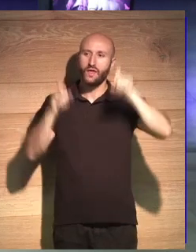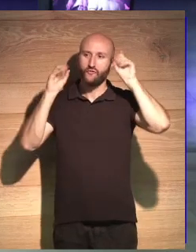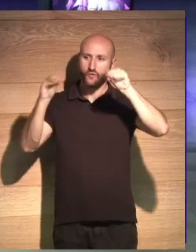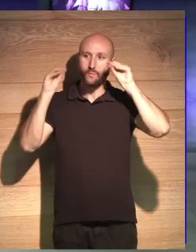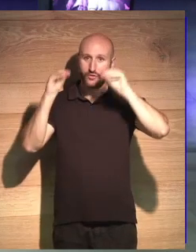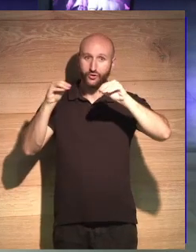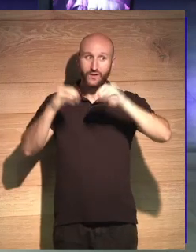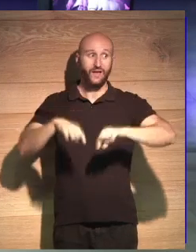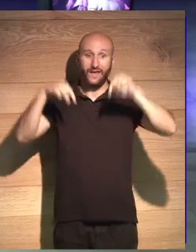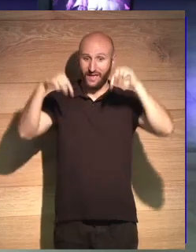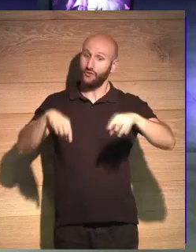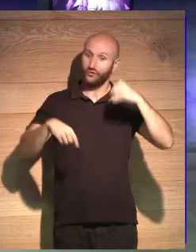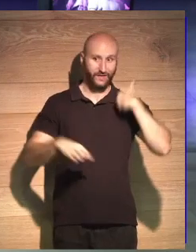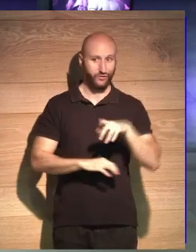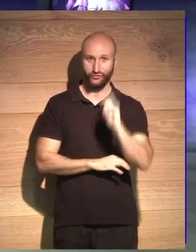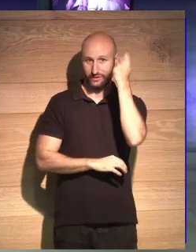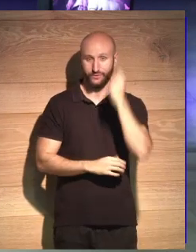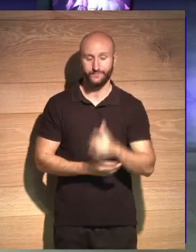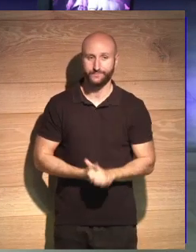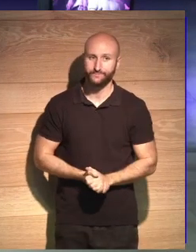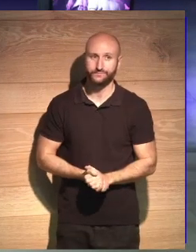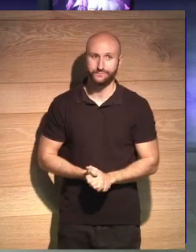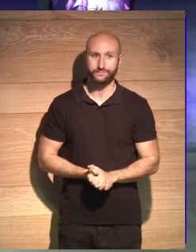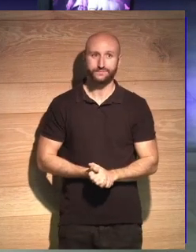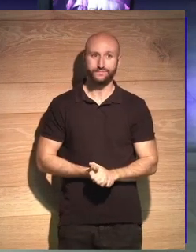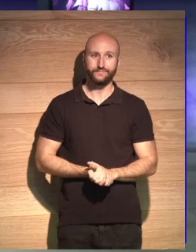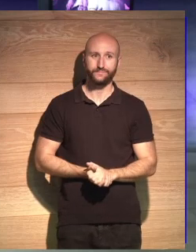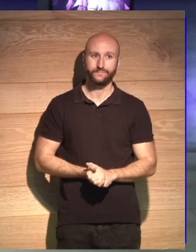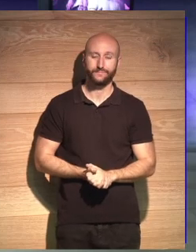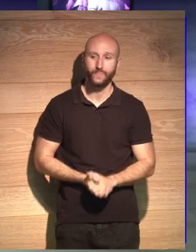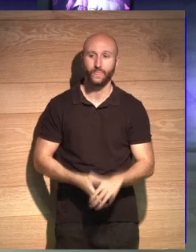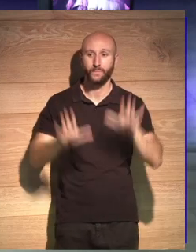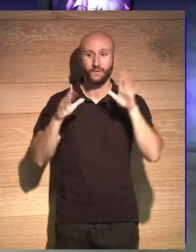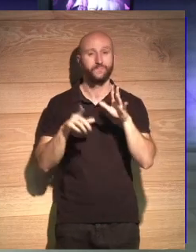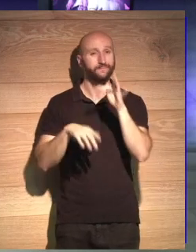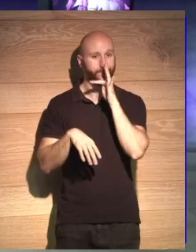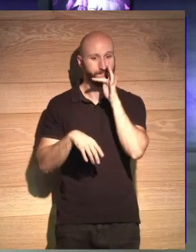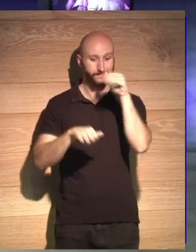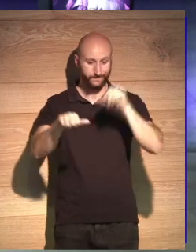teacher training centers. So we have that already, but